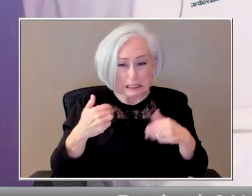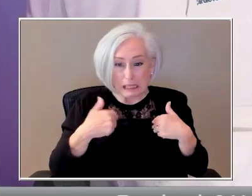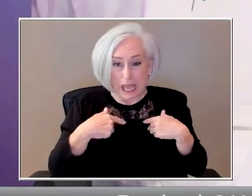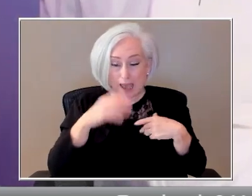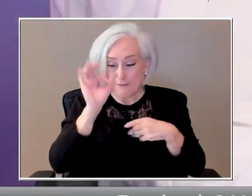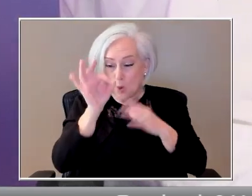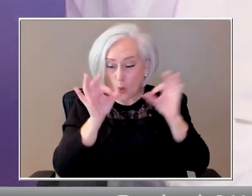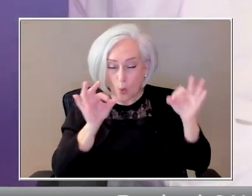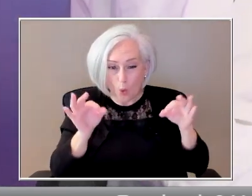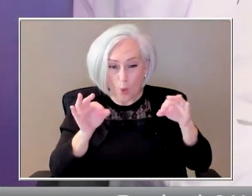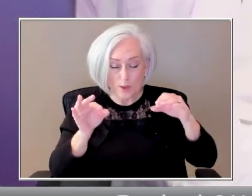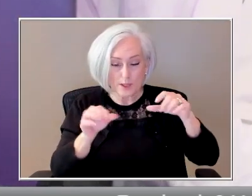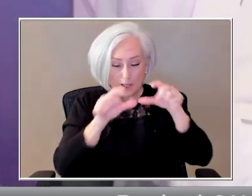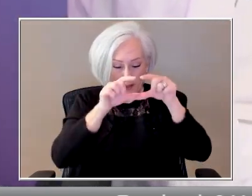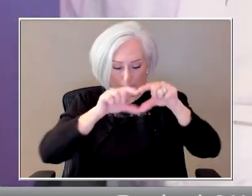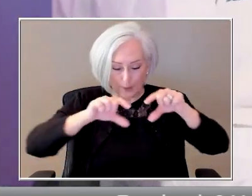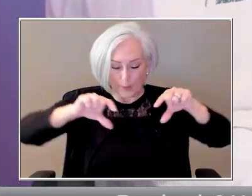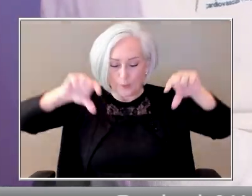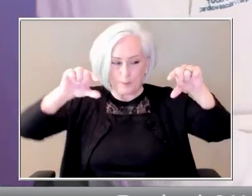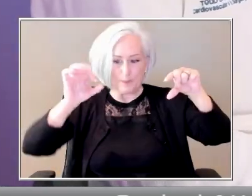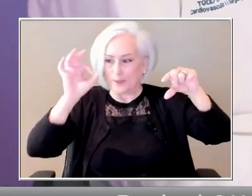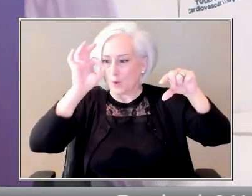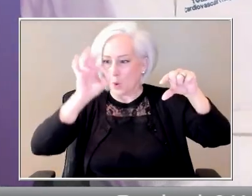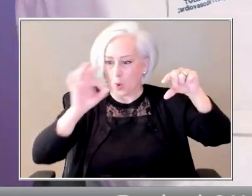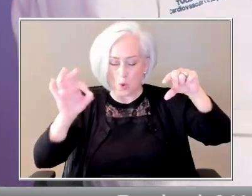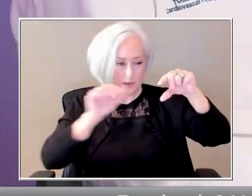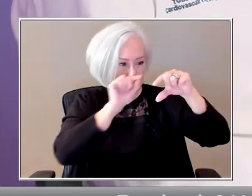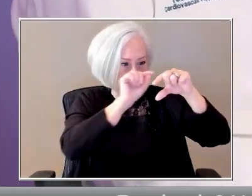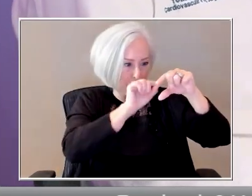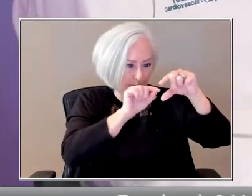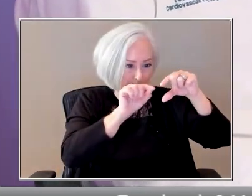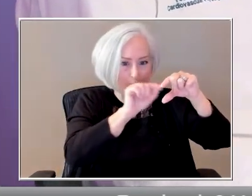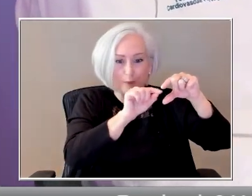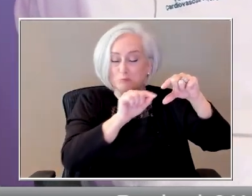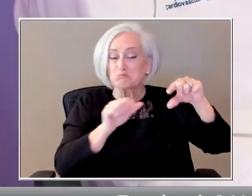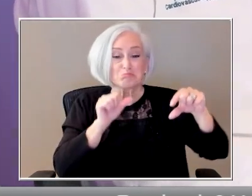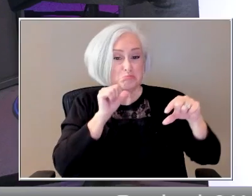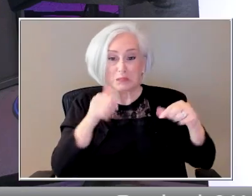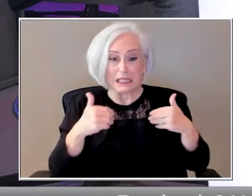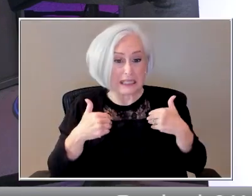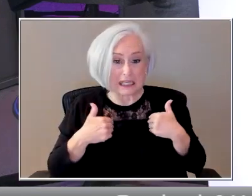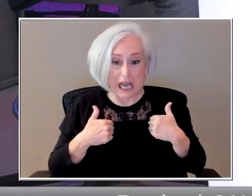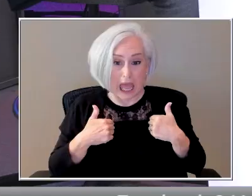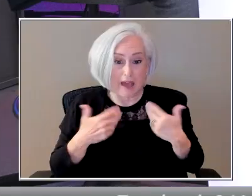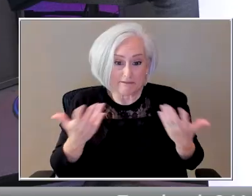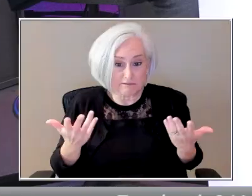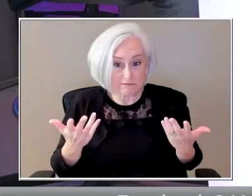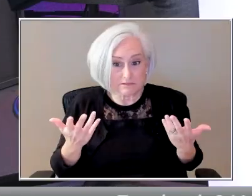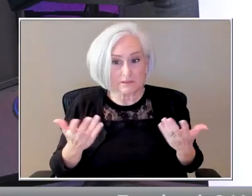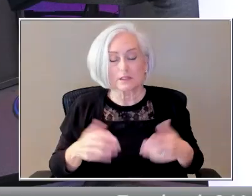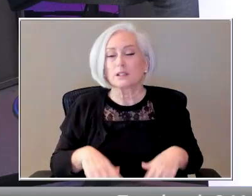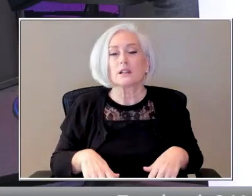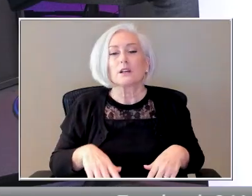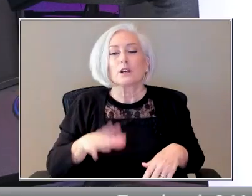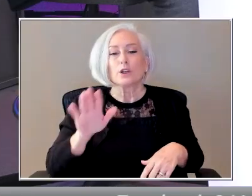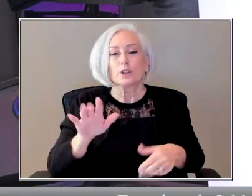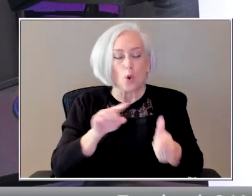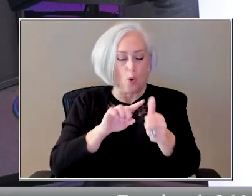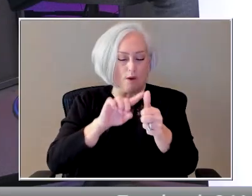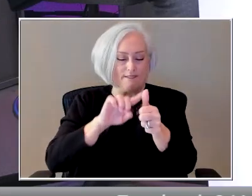the free margin, and Luke didn't have any. You know, How big, on your index finger, how big are those in real